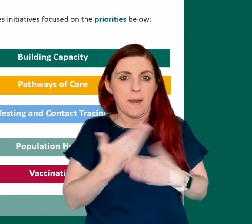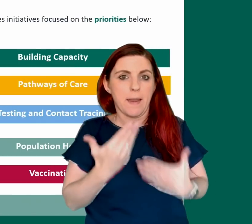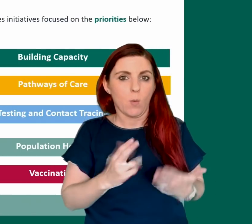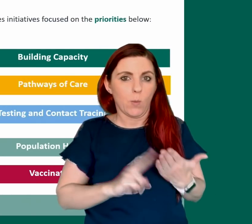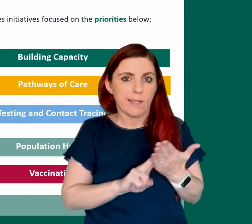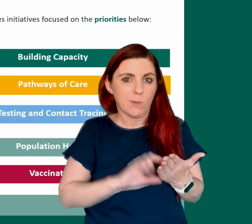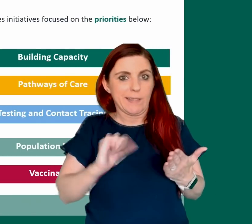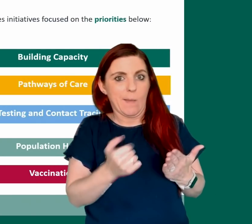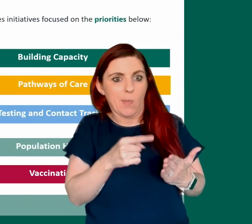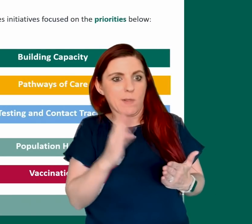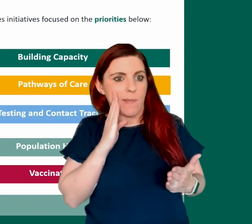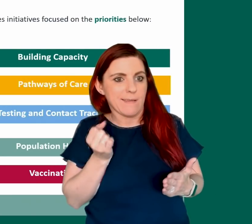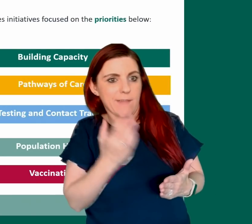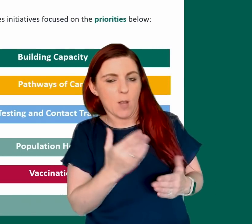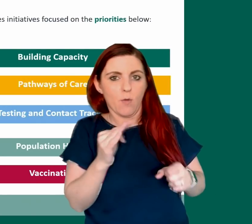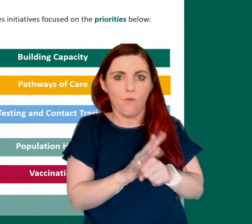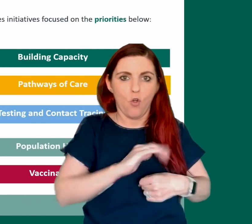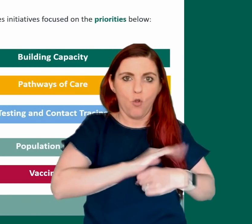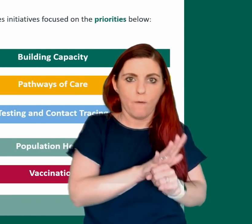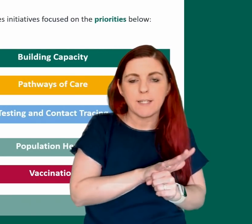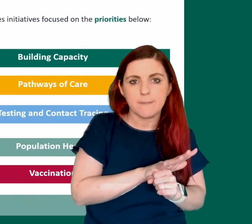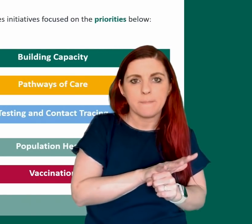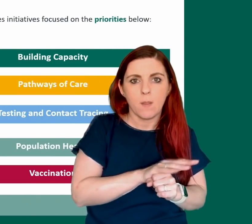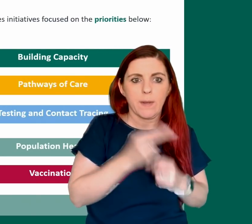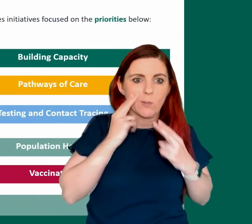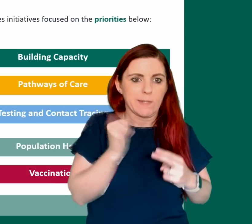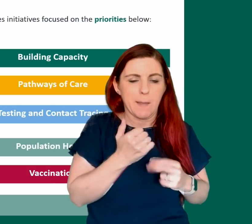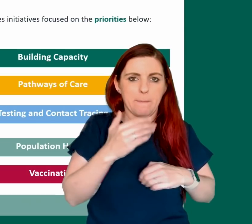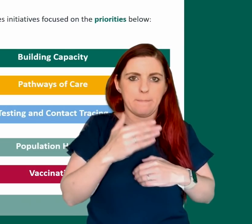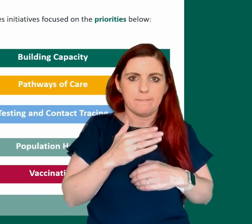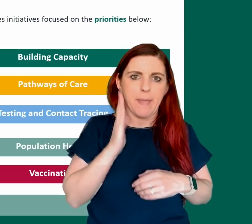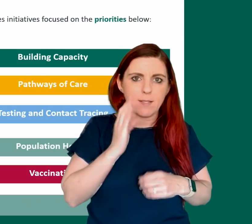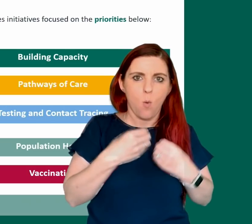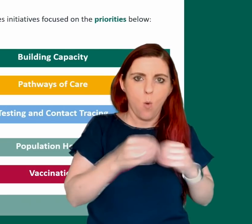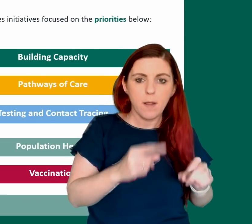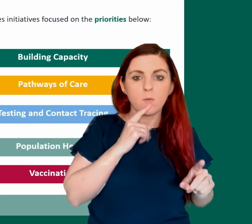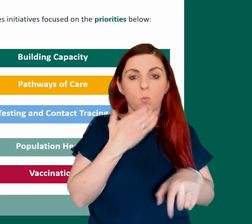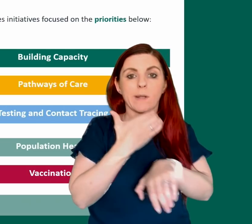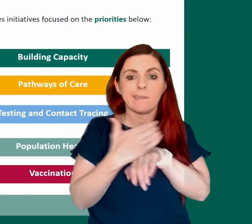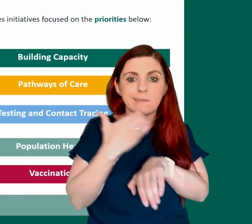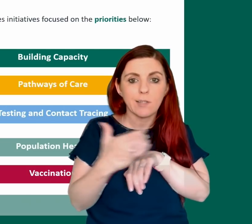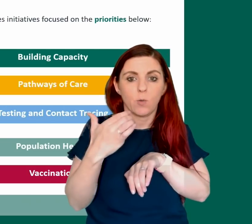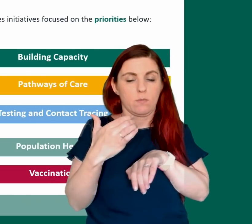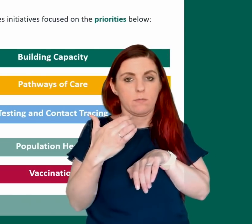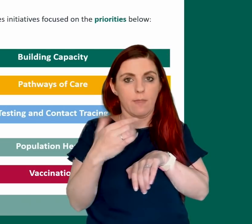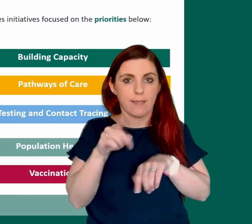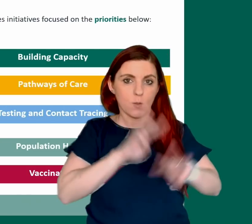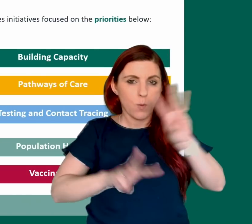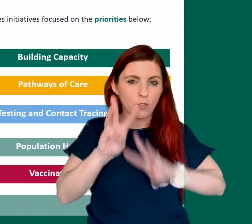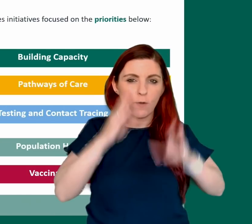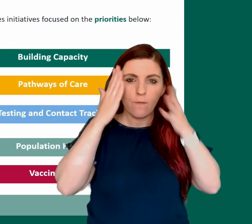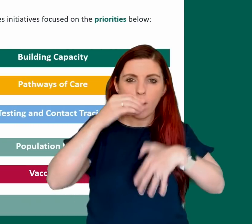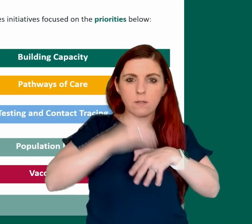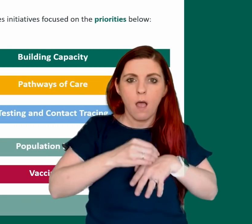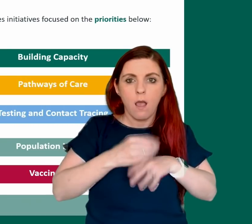to keep those resources in place, keep those beds open, etc. So we are continuing, as ever this winter, to focus on